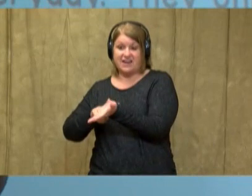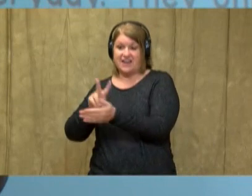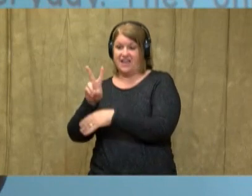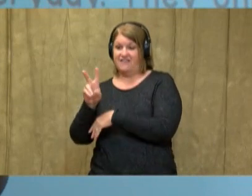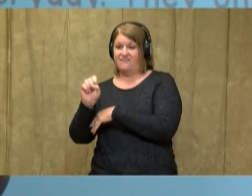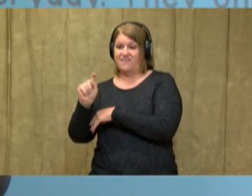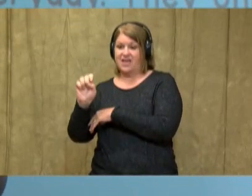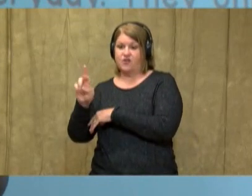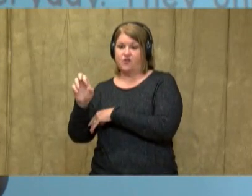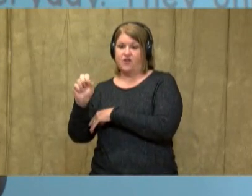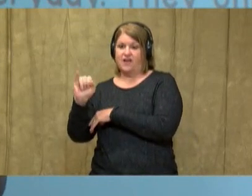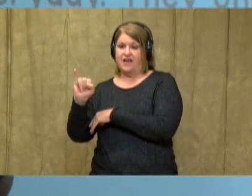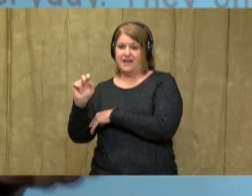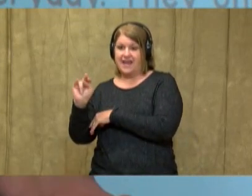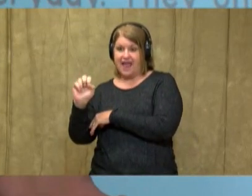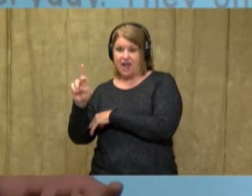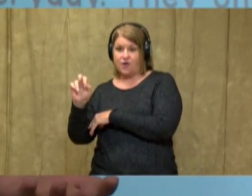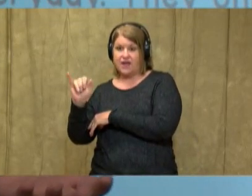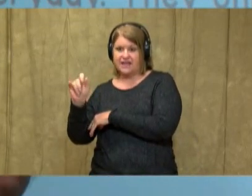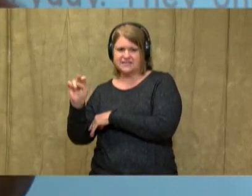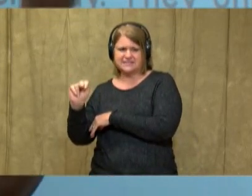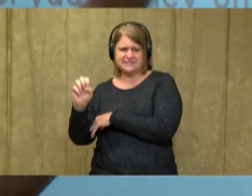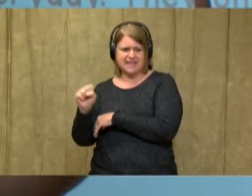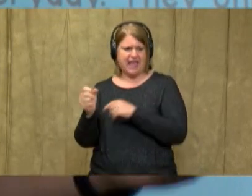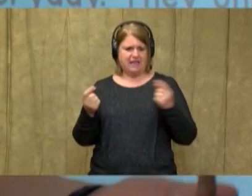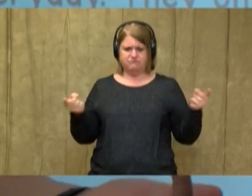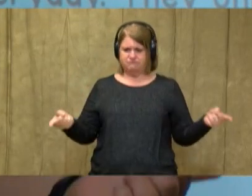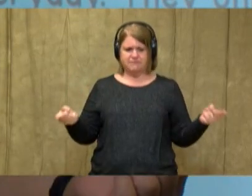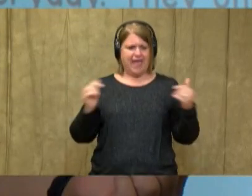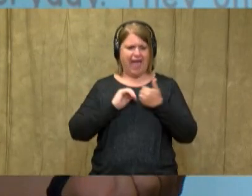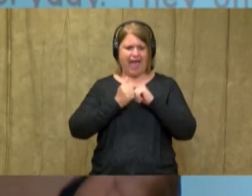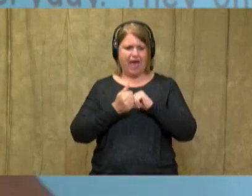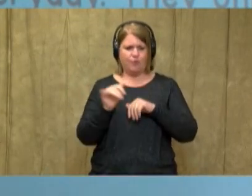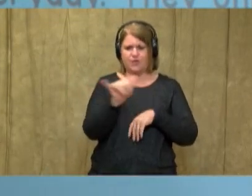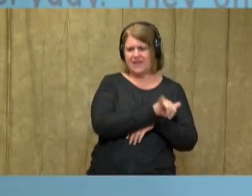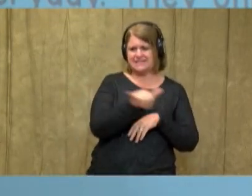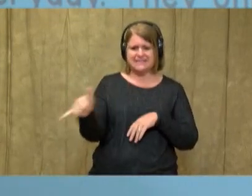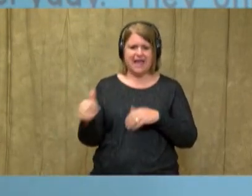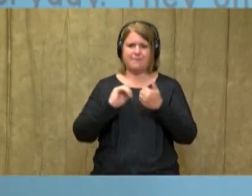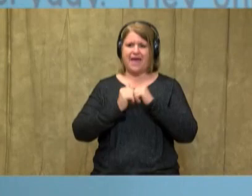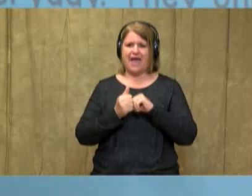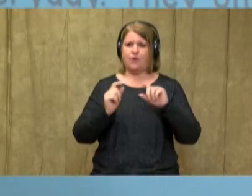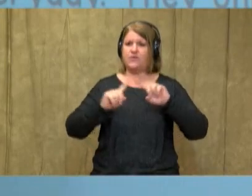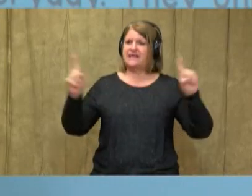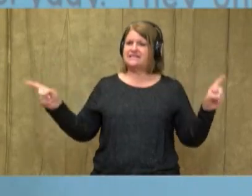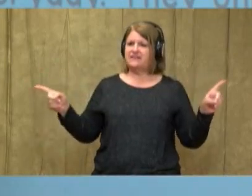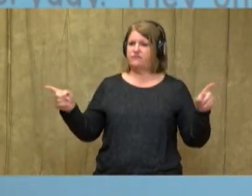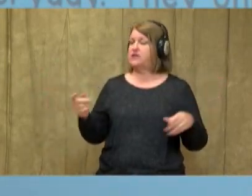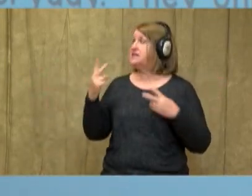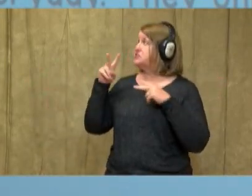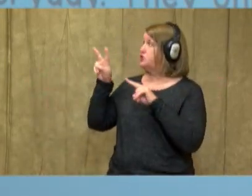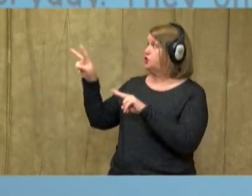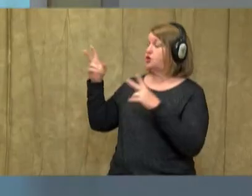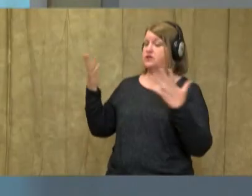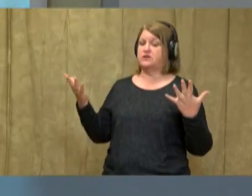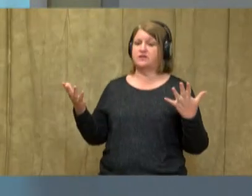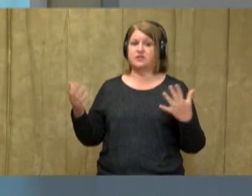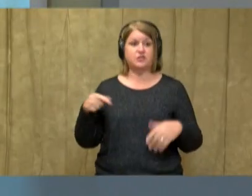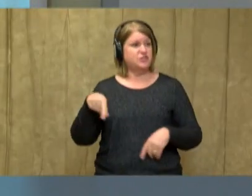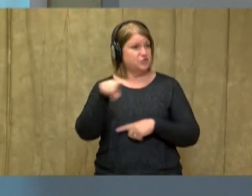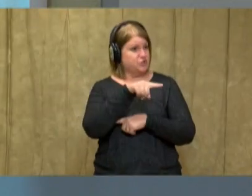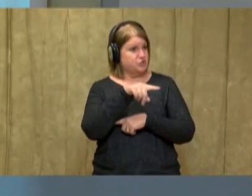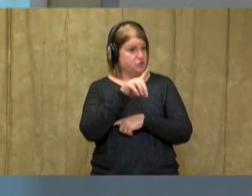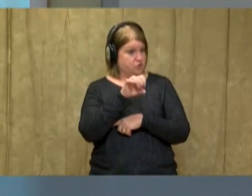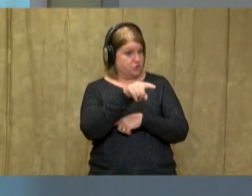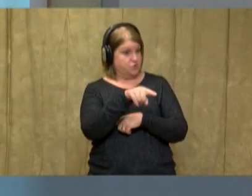are zookeepers and veterinarians the same? How are they different? Let's look. Do you love